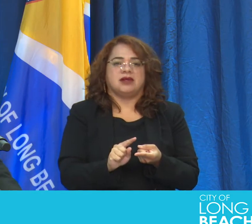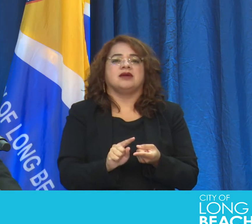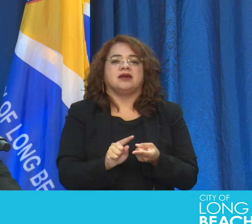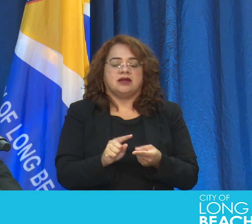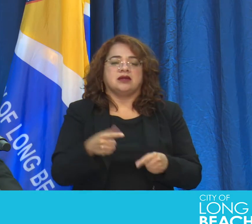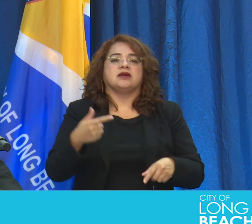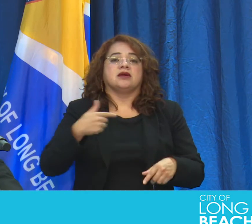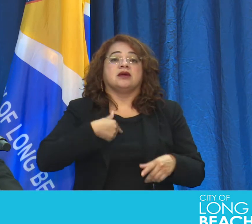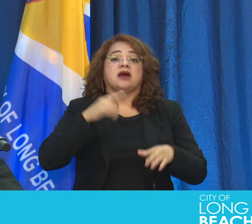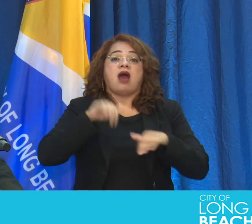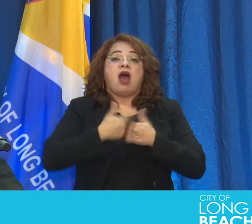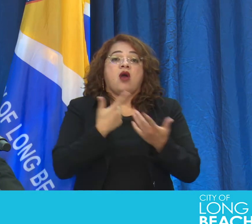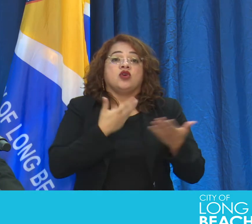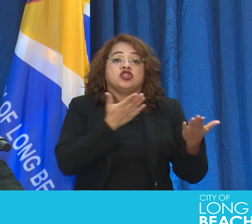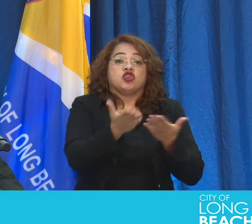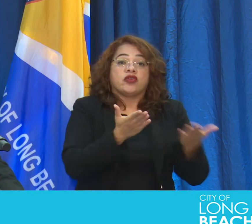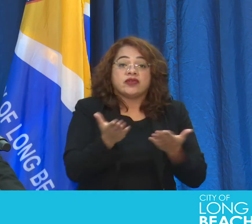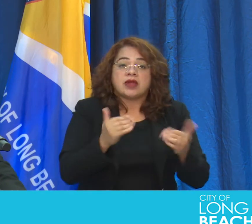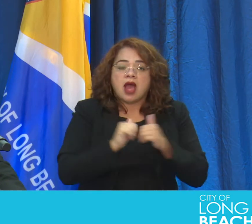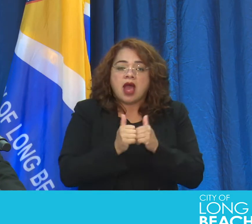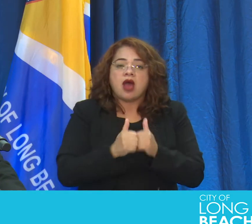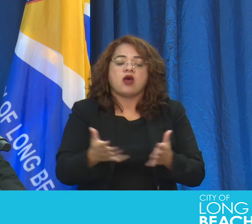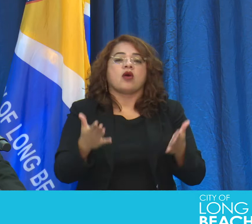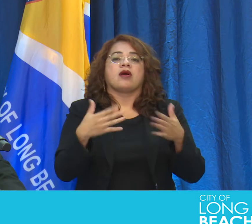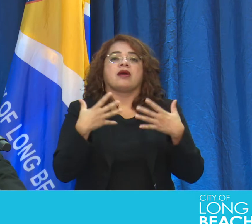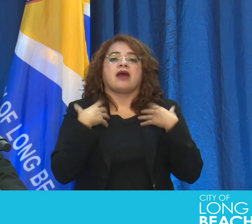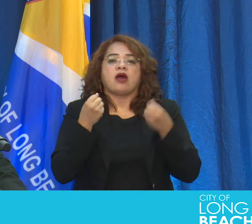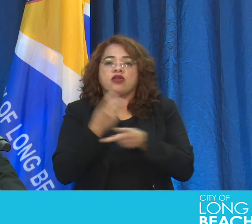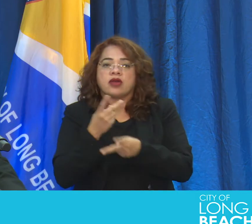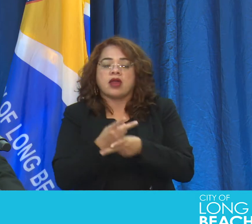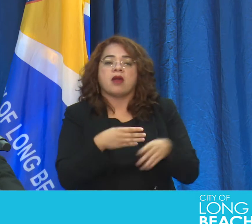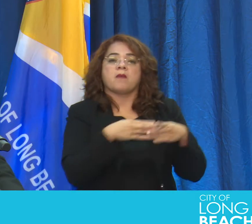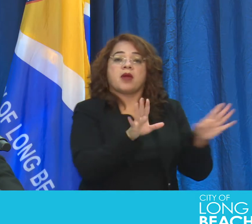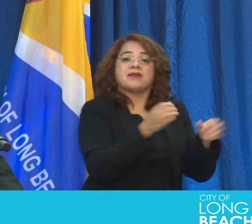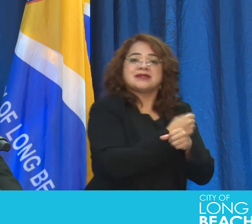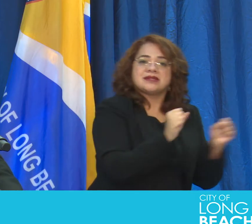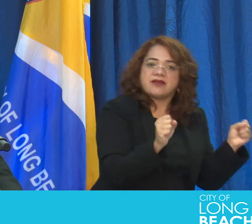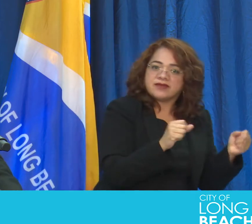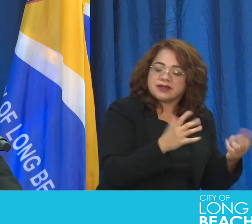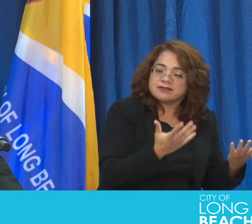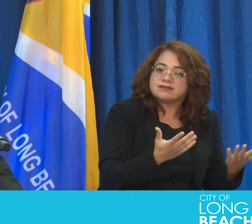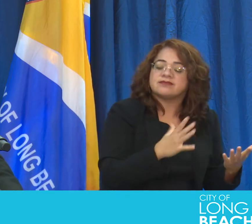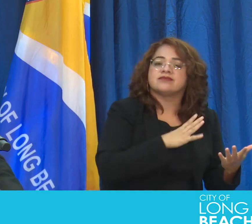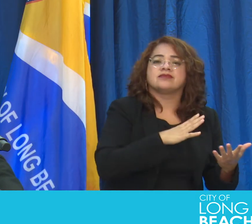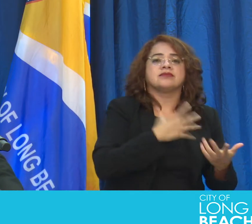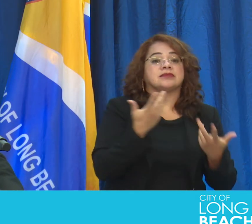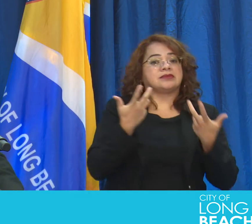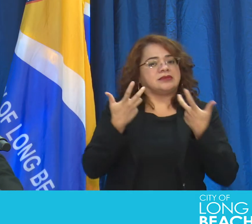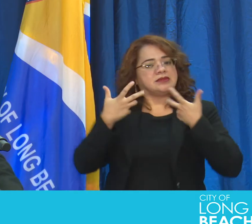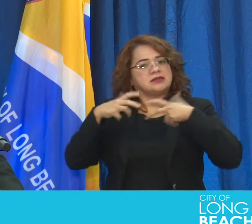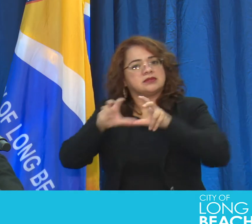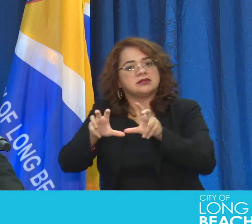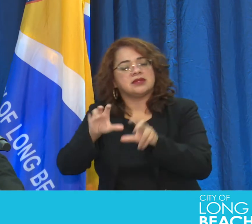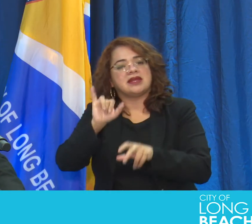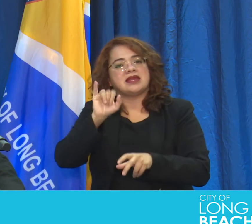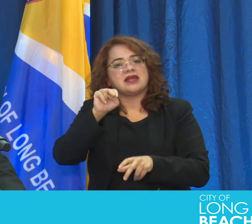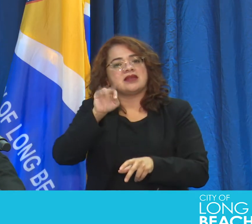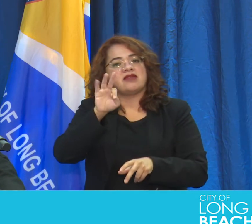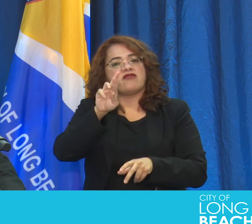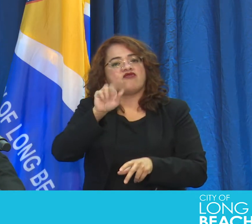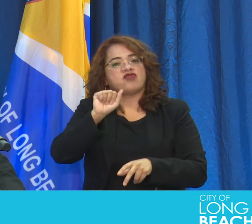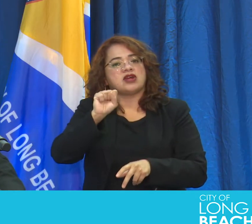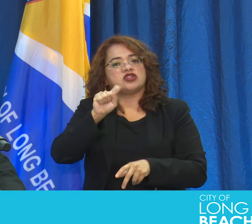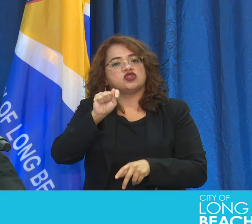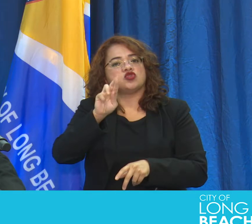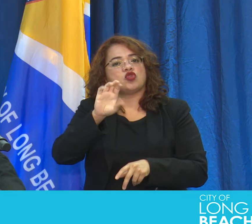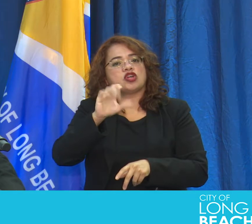certain types of services, like healthcare, public safety, and makes large investments to infrastructure, homelessness,